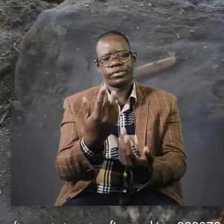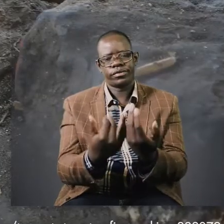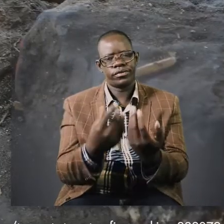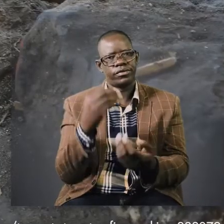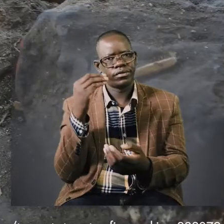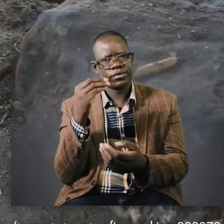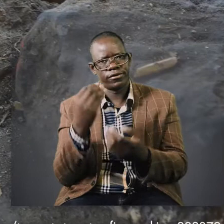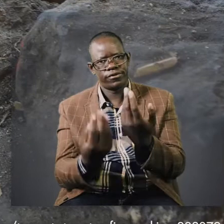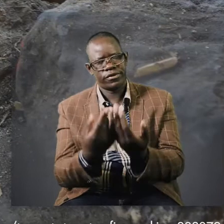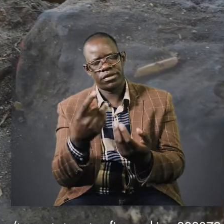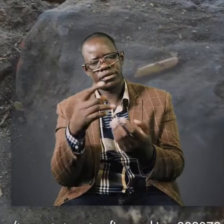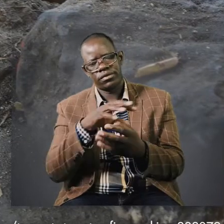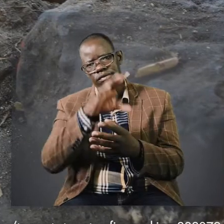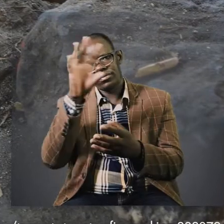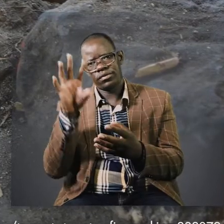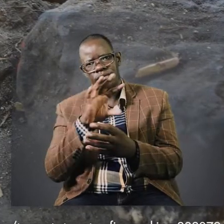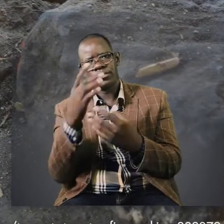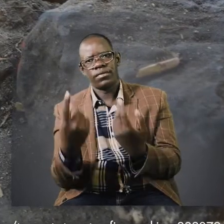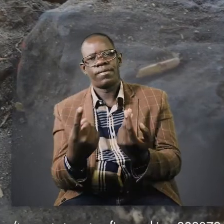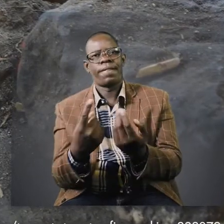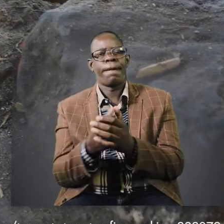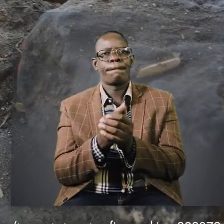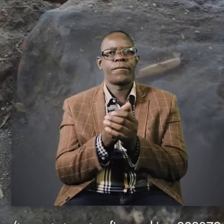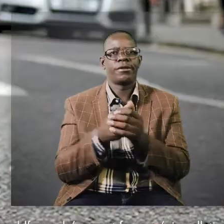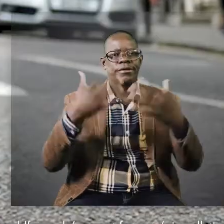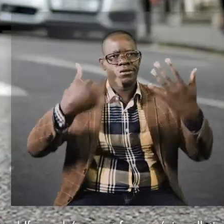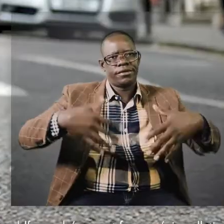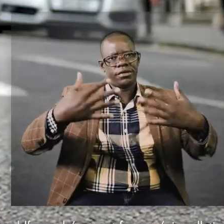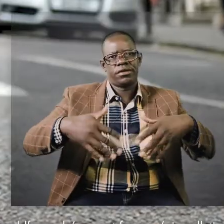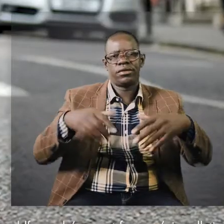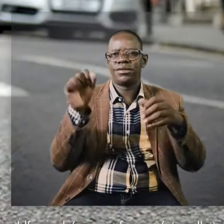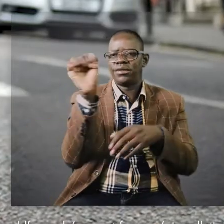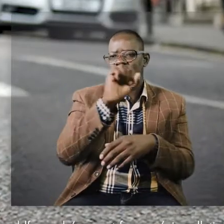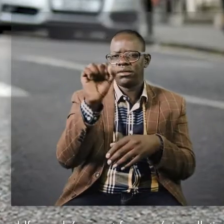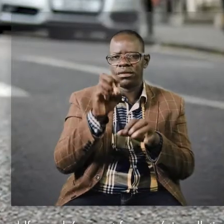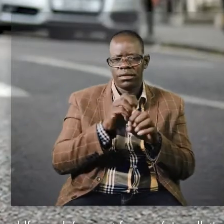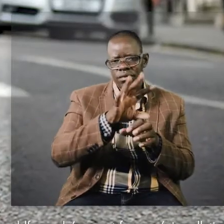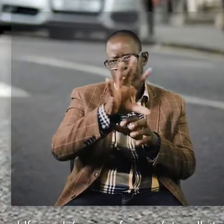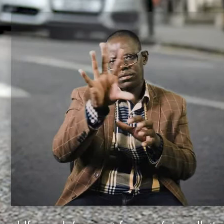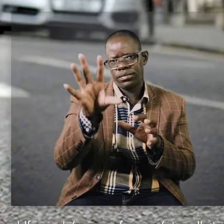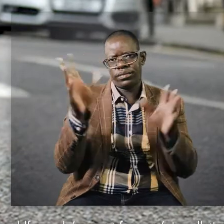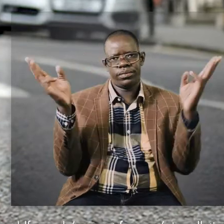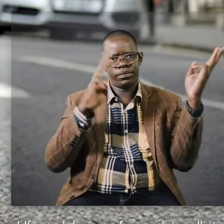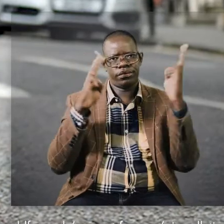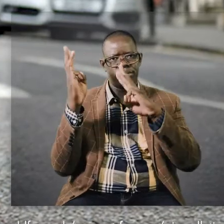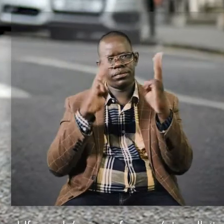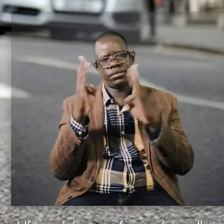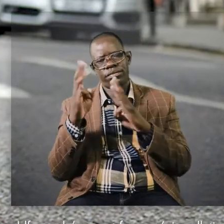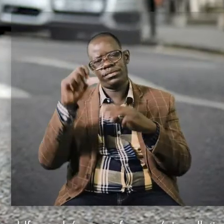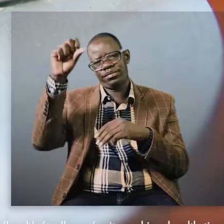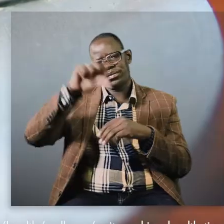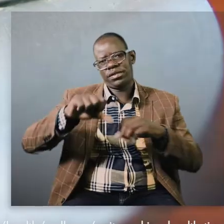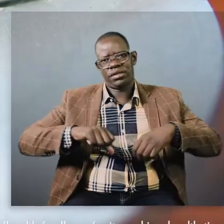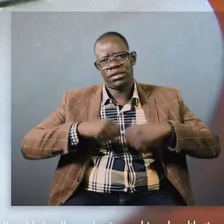fires, dusty conditions in workplaces, and fumes from industries and vehicles can all pollute the air and cause bad